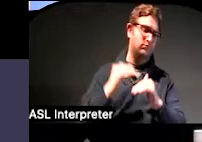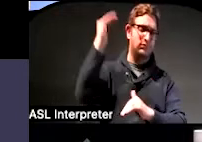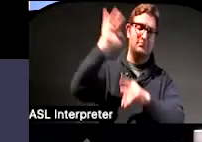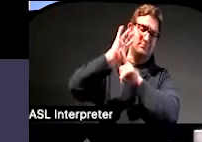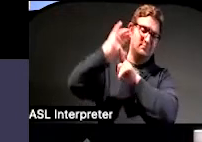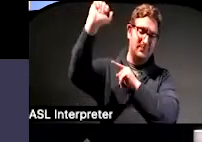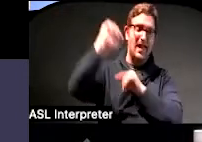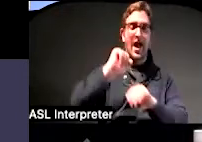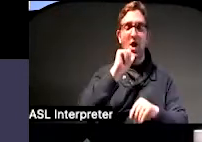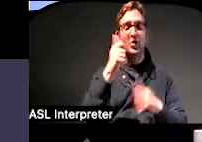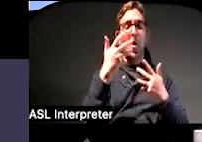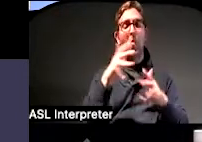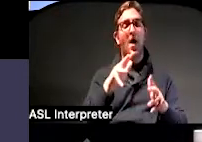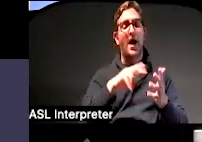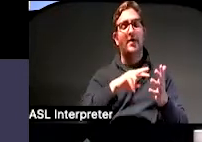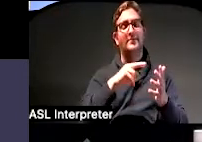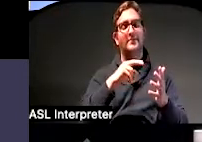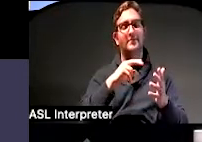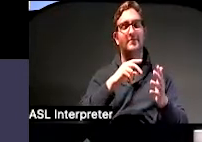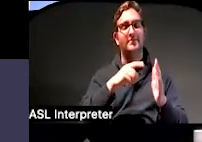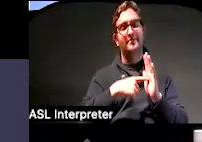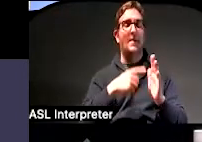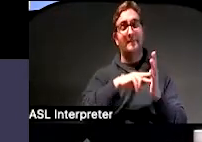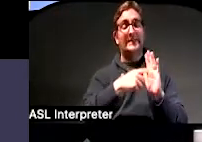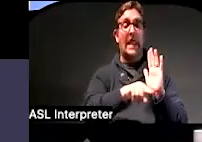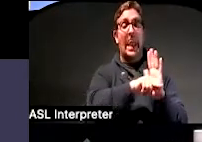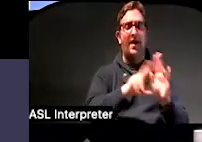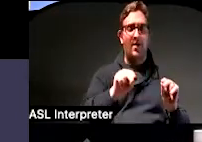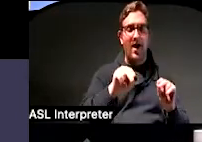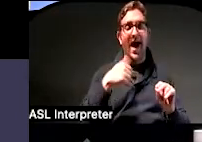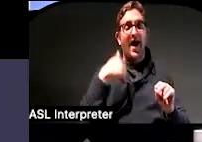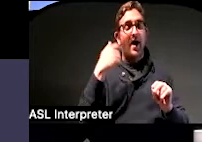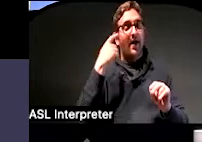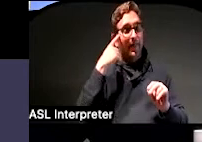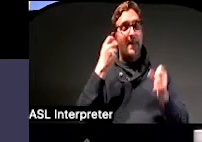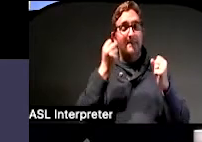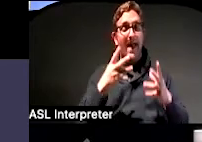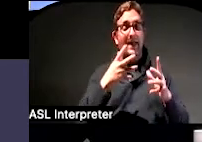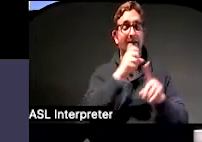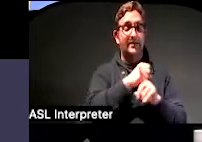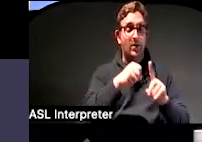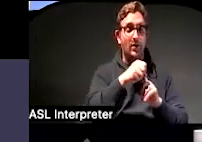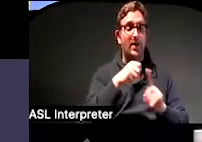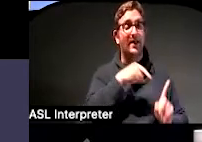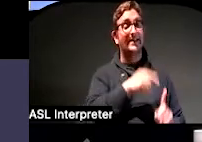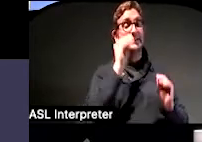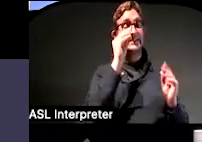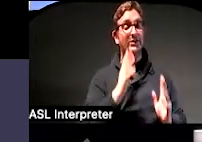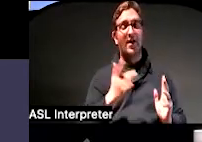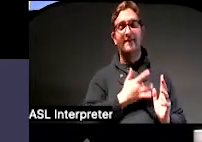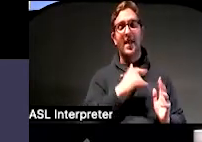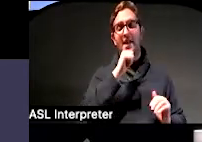don't want to imply that. I'm just saying that I think in many cases, many teachers feel inadequately